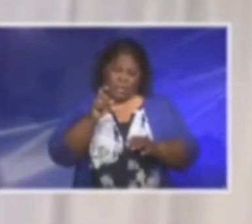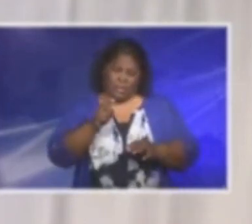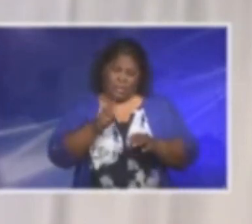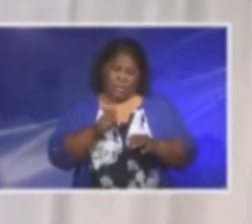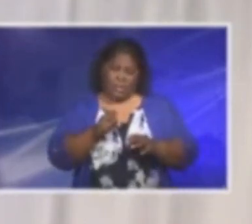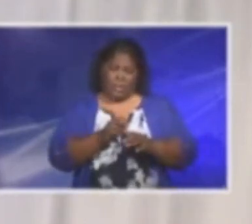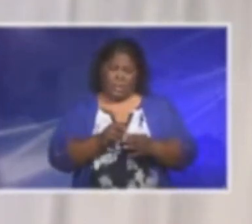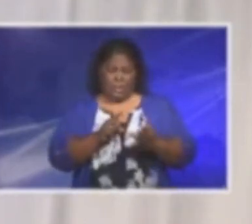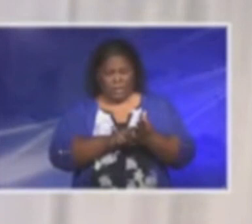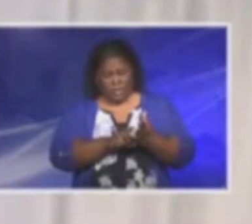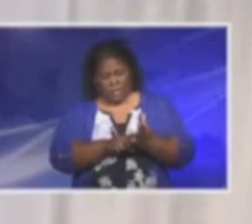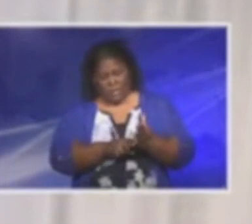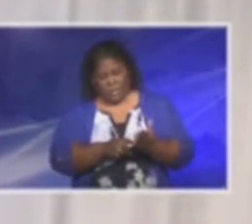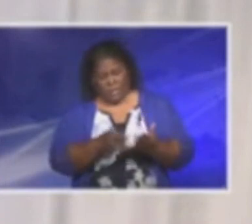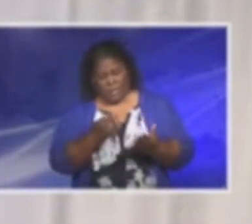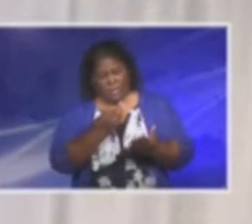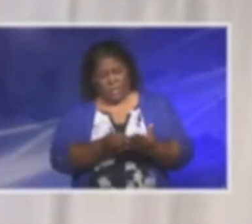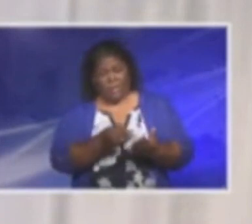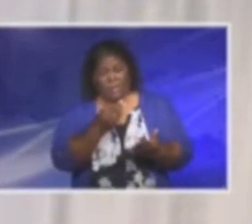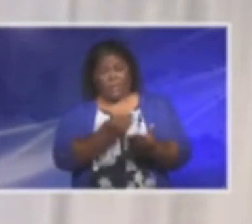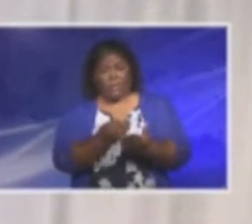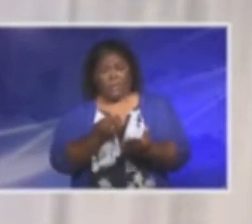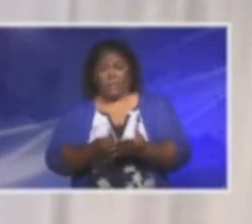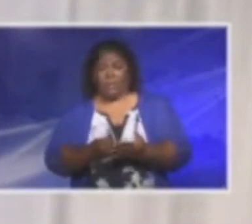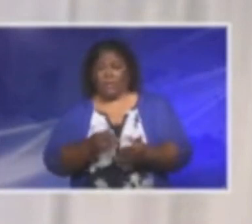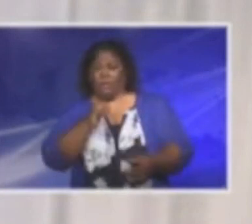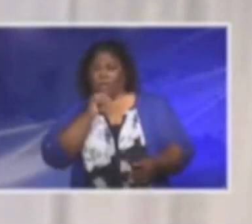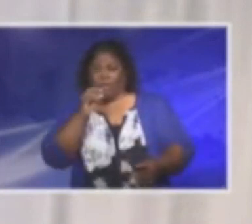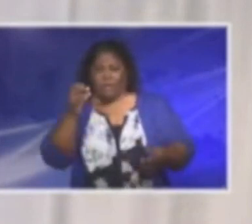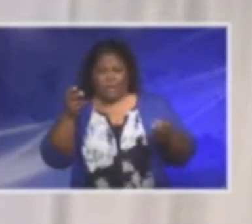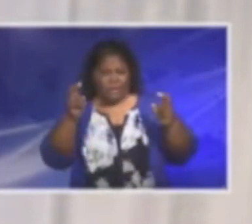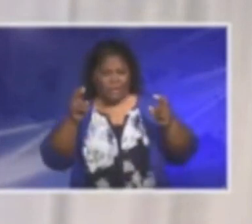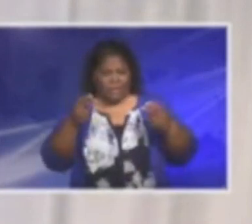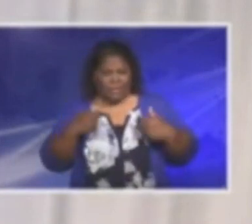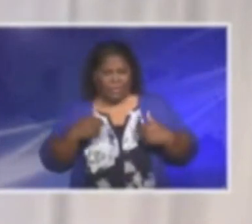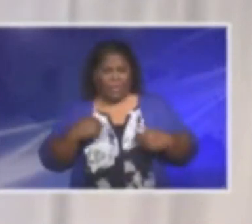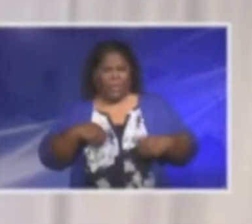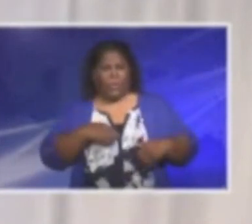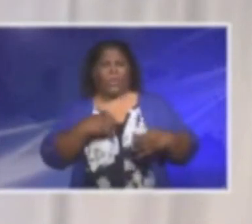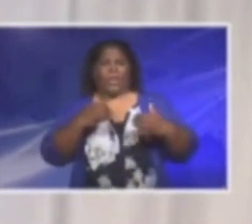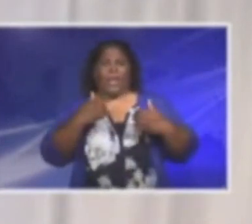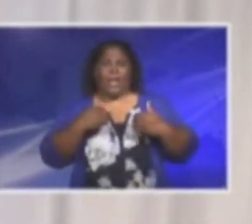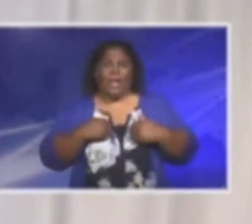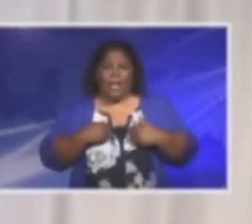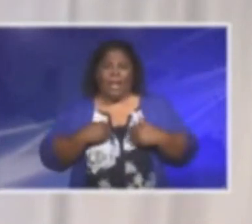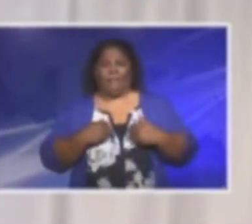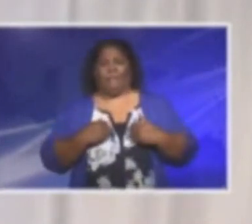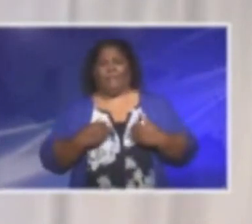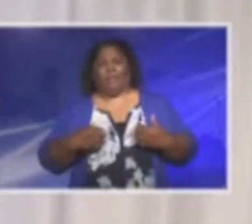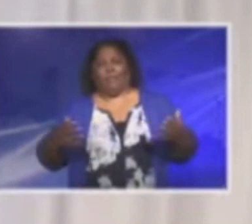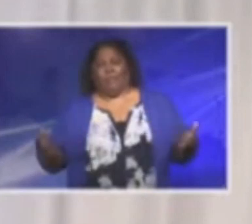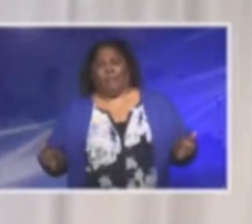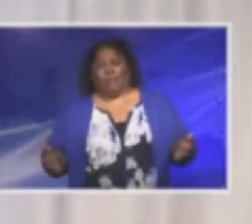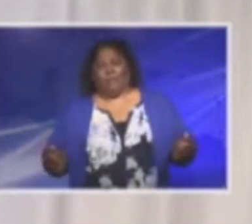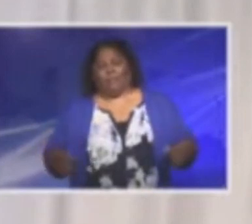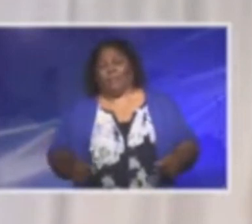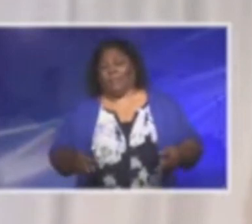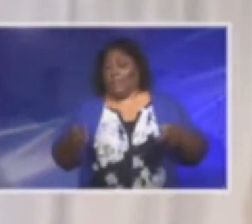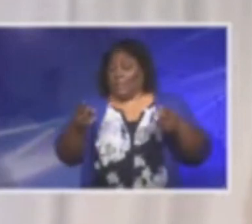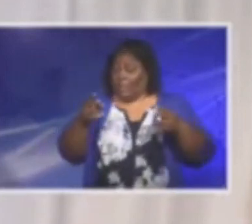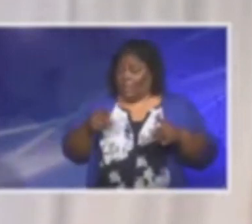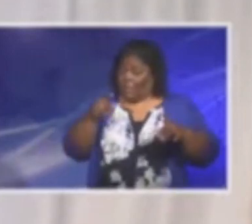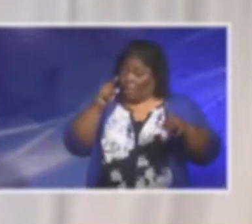evidence is not the issue. We have it. We heard it. The issue